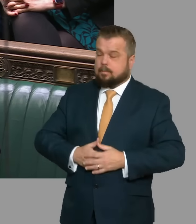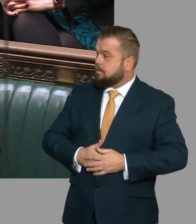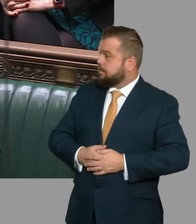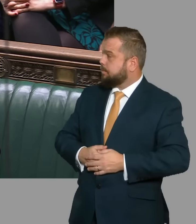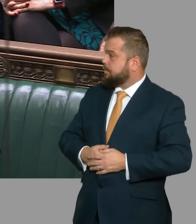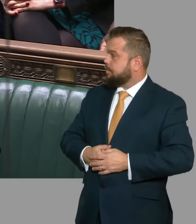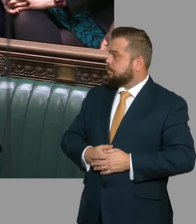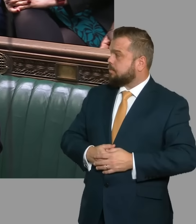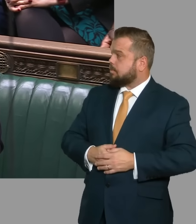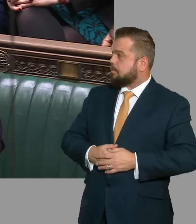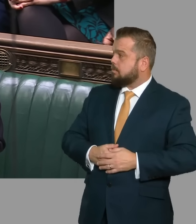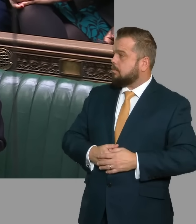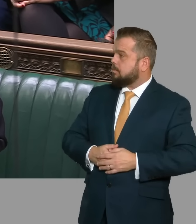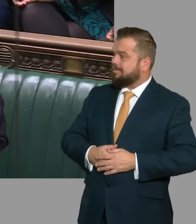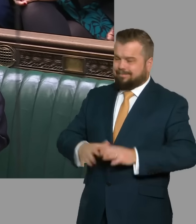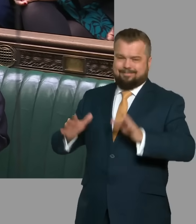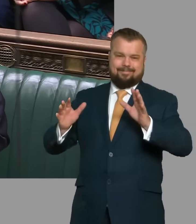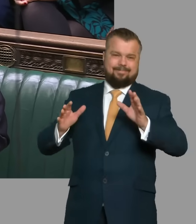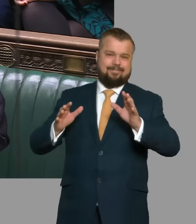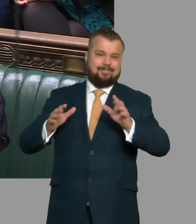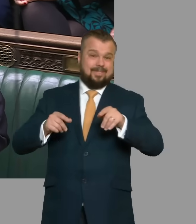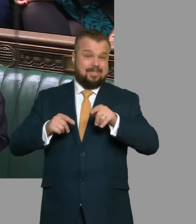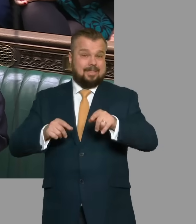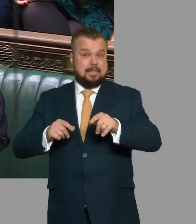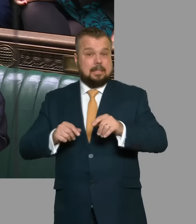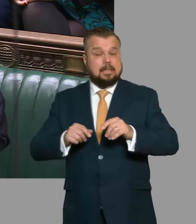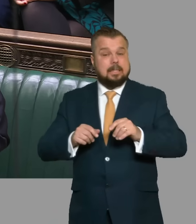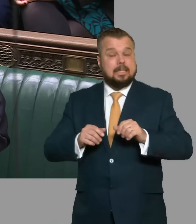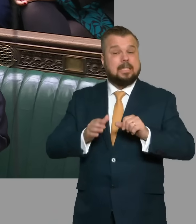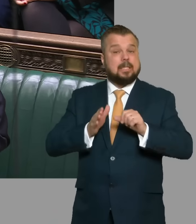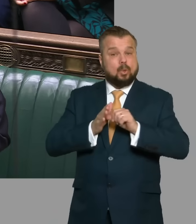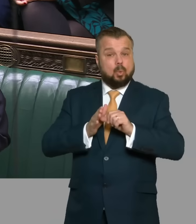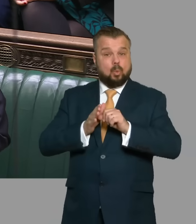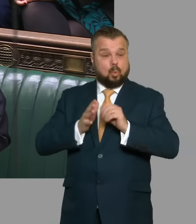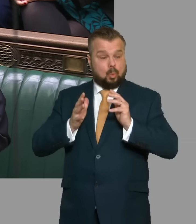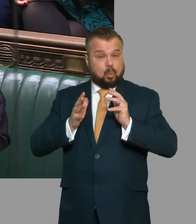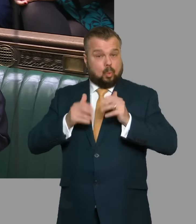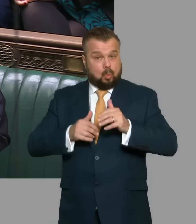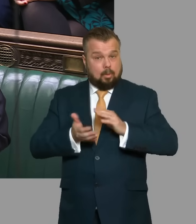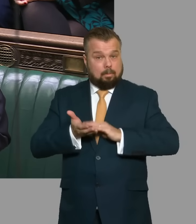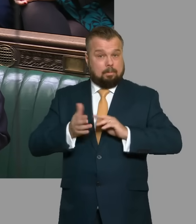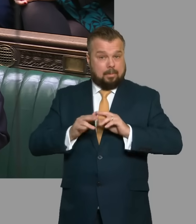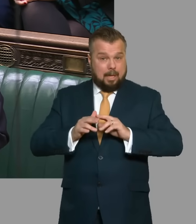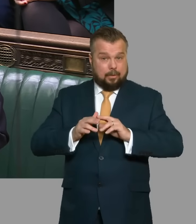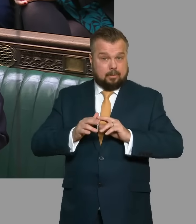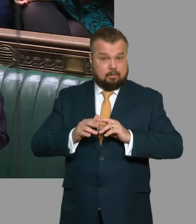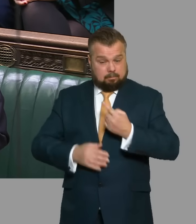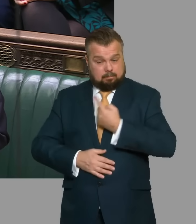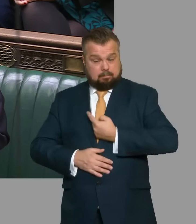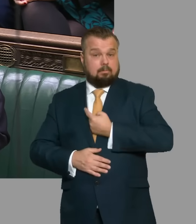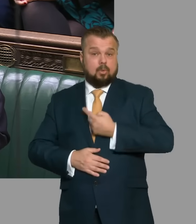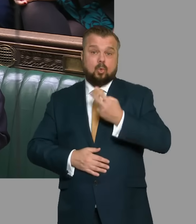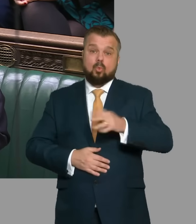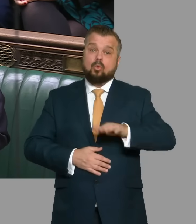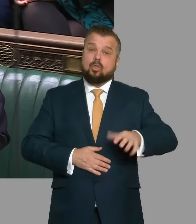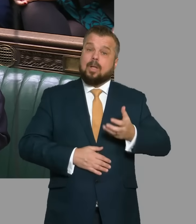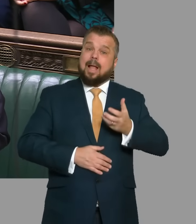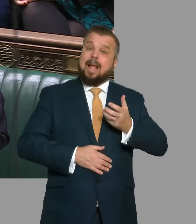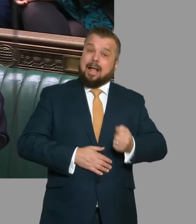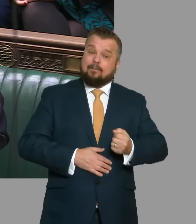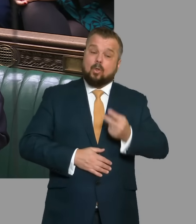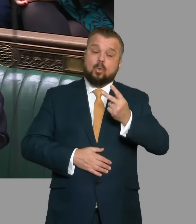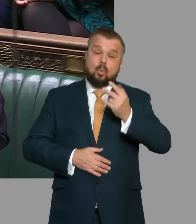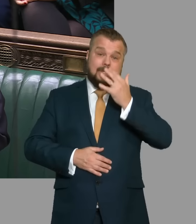concern it is. That is why we will have a consultation to look at expert and international evidence to get